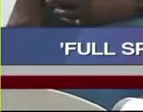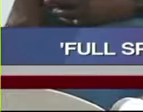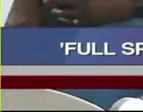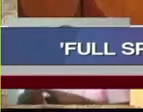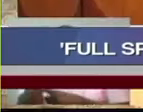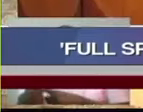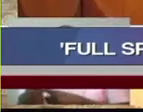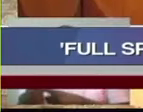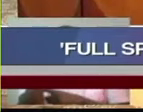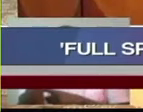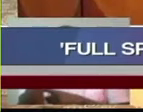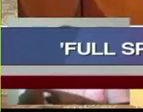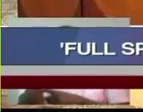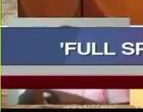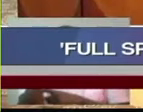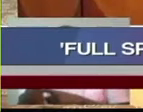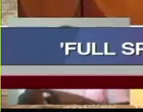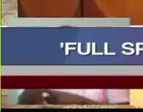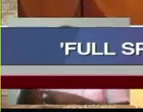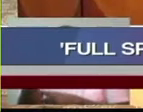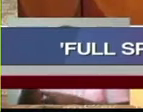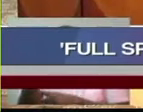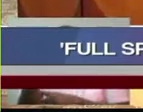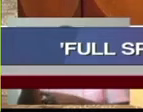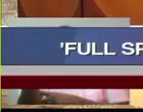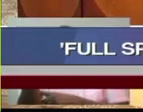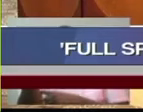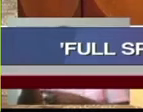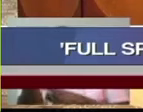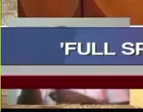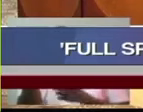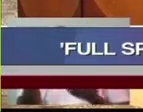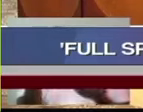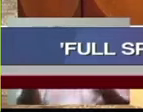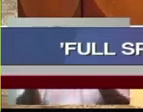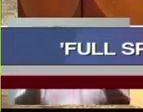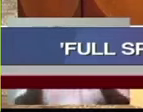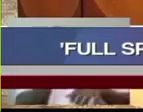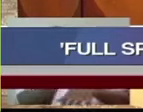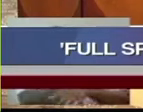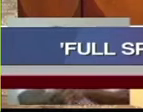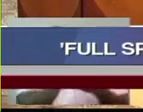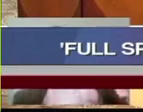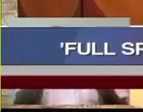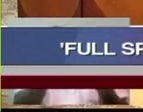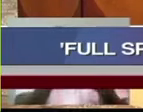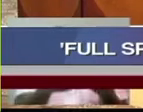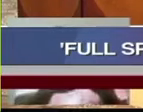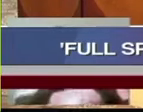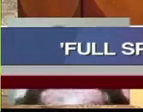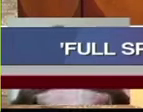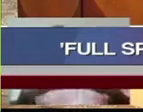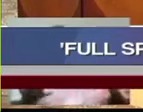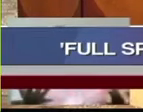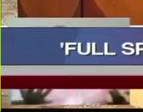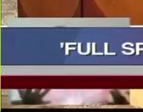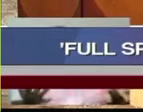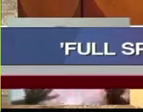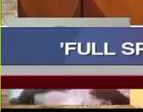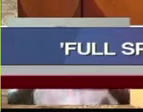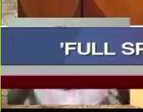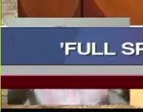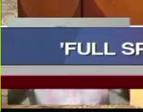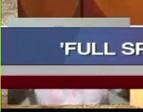mass vaccination sites to do so. Dr. Rowley noted the substantial supply of vaccines from China would allow such an exercise